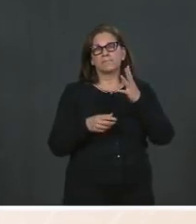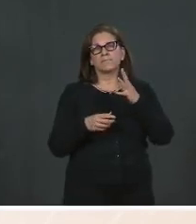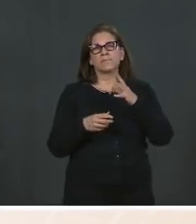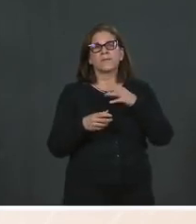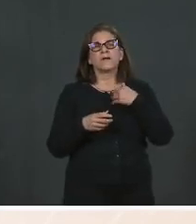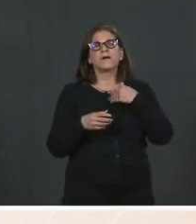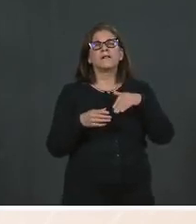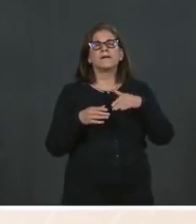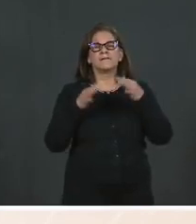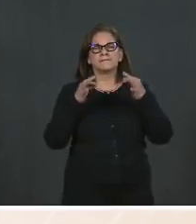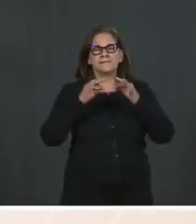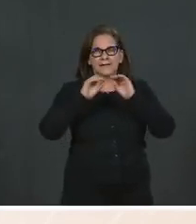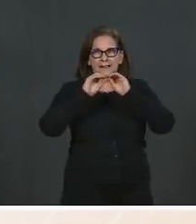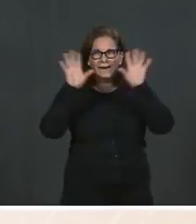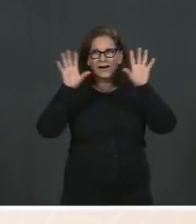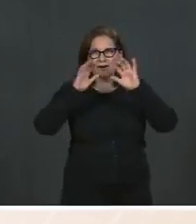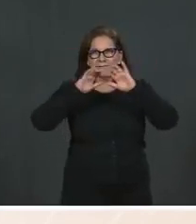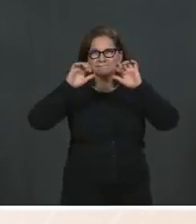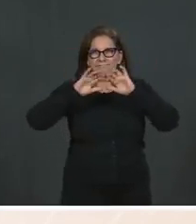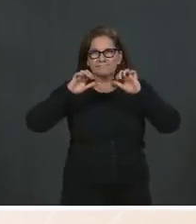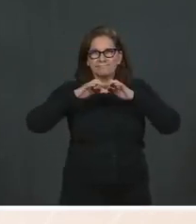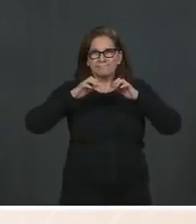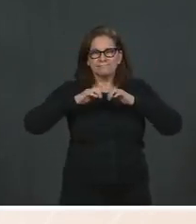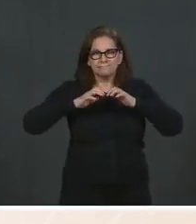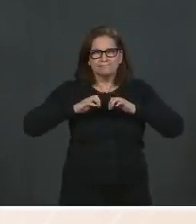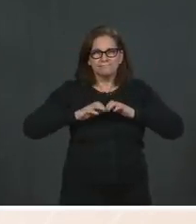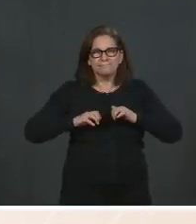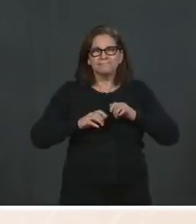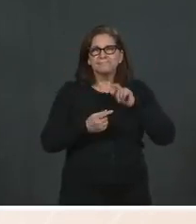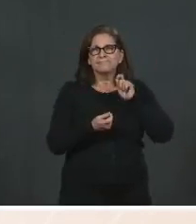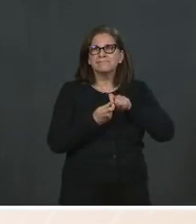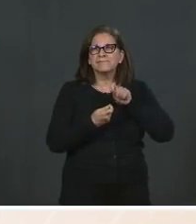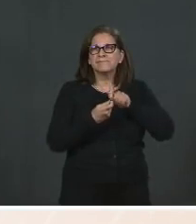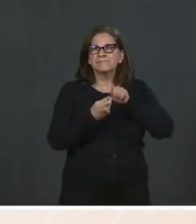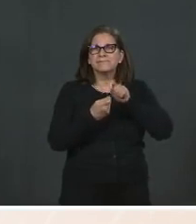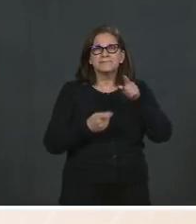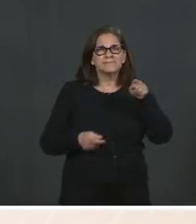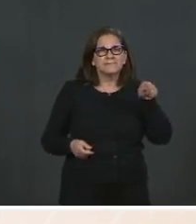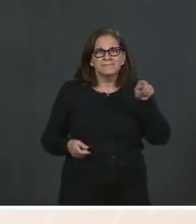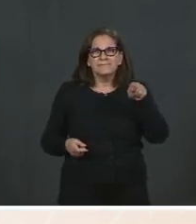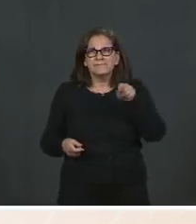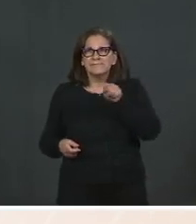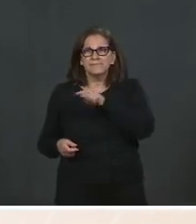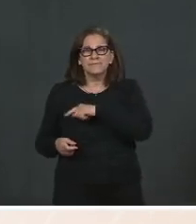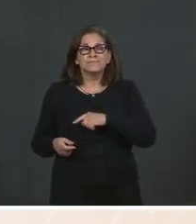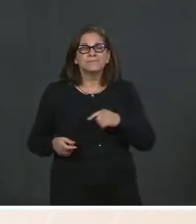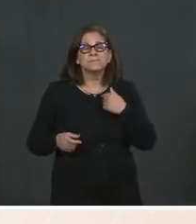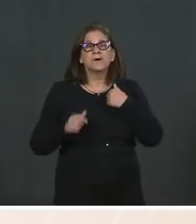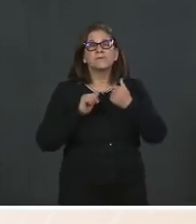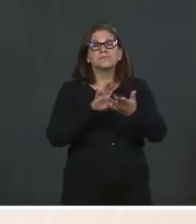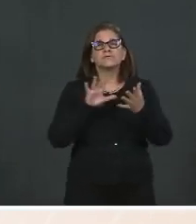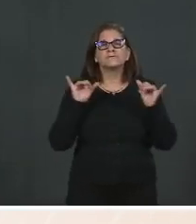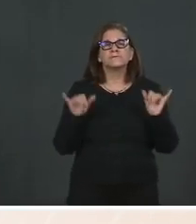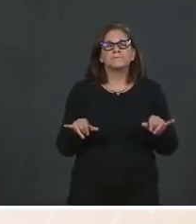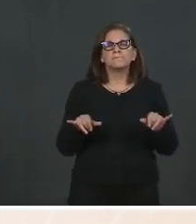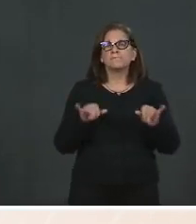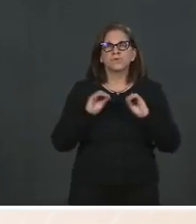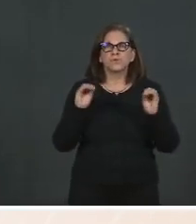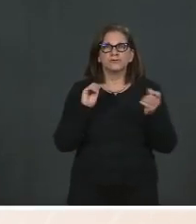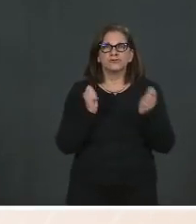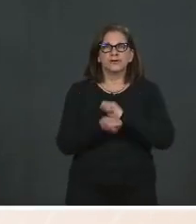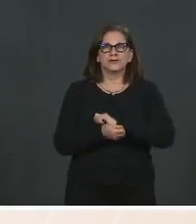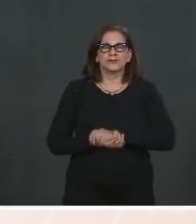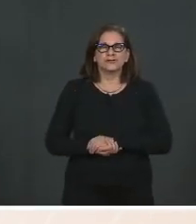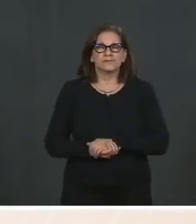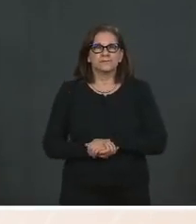specific agreement yet at this point in time. So our approach remains the same, and nothing has changed about our approach. The